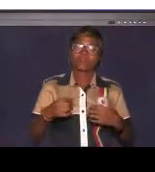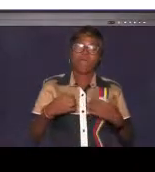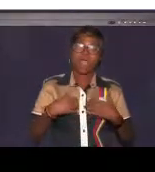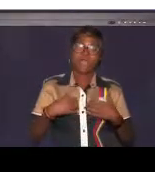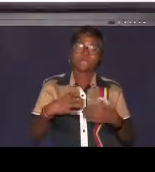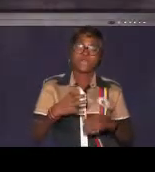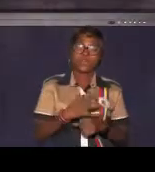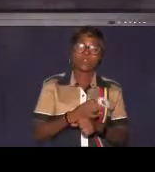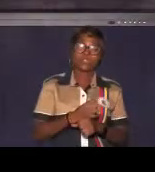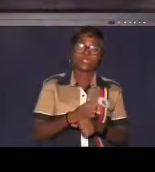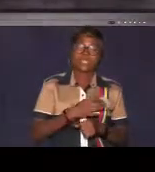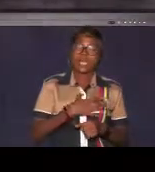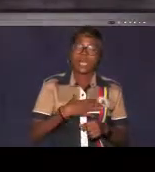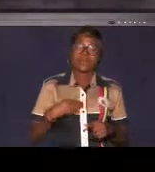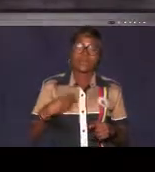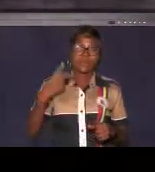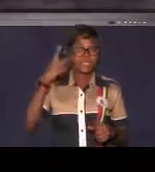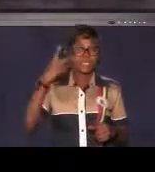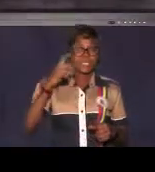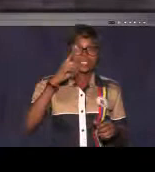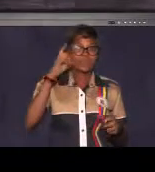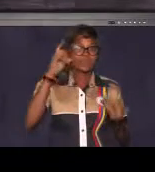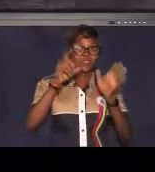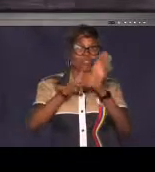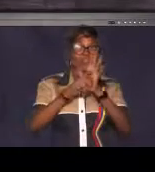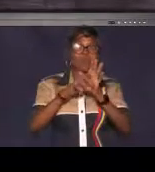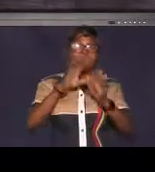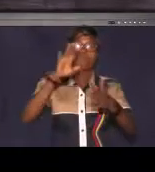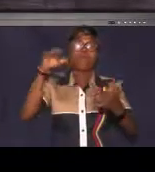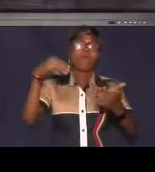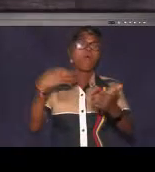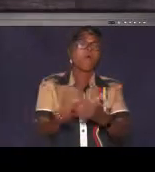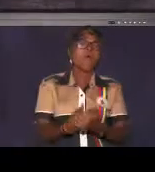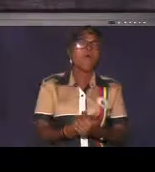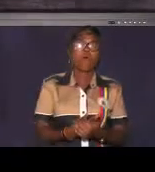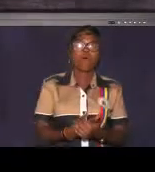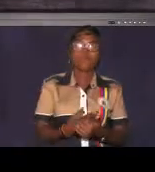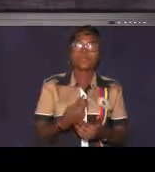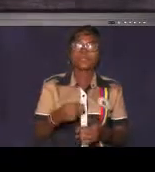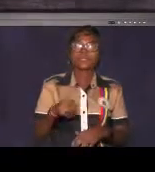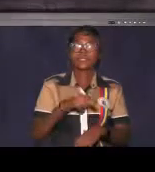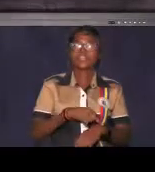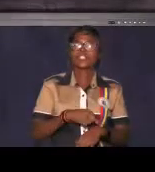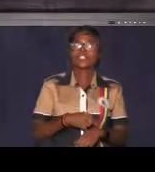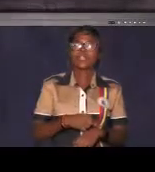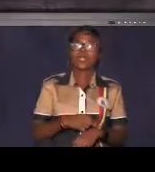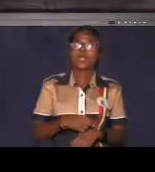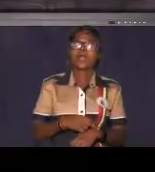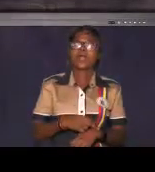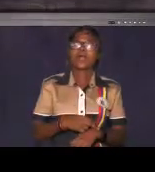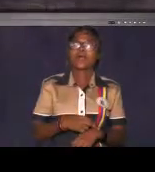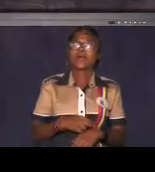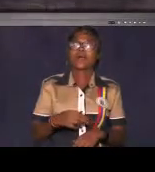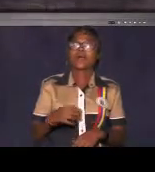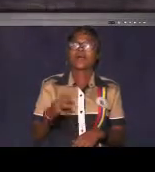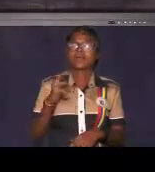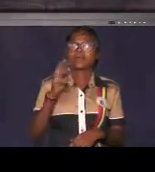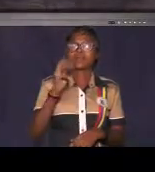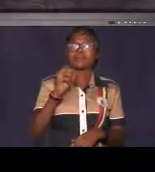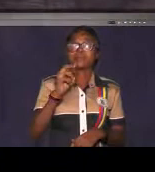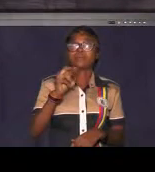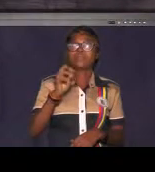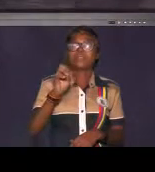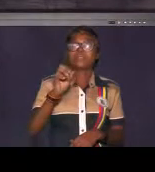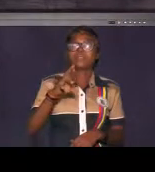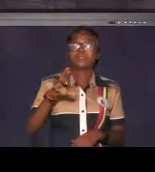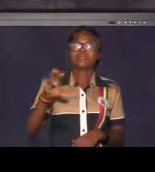looked at the examples of the minerals we have in Nigeria, and let me tell you this,